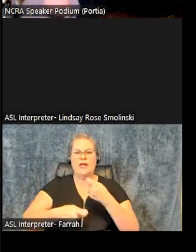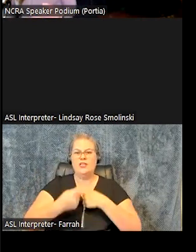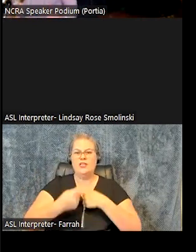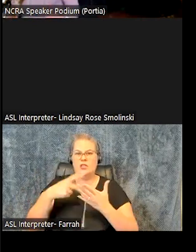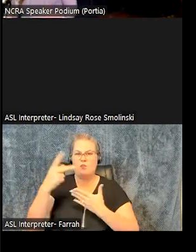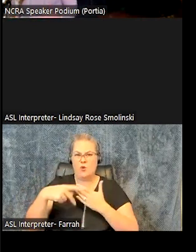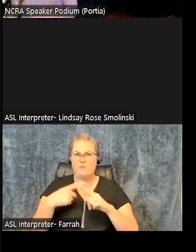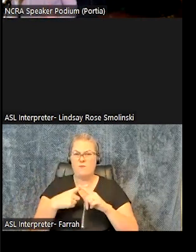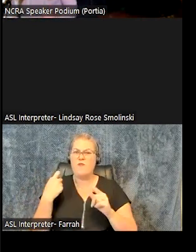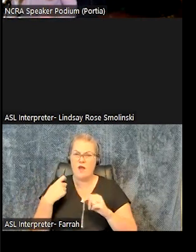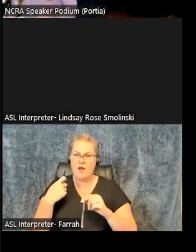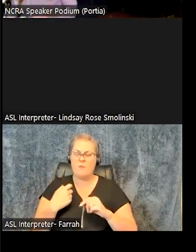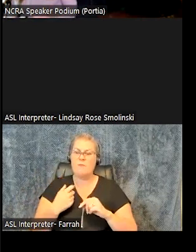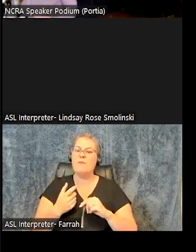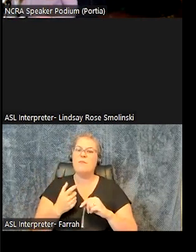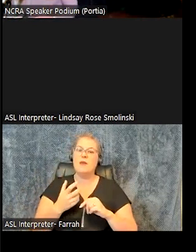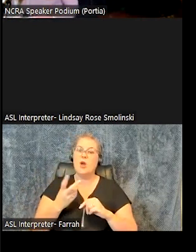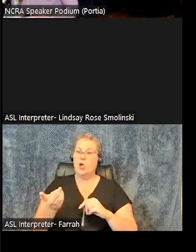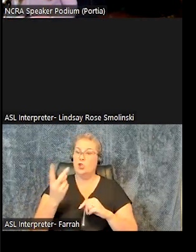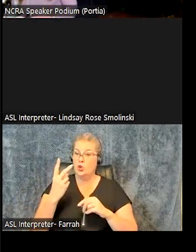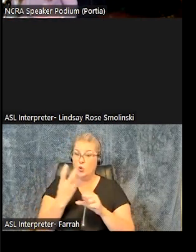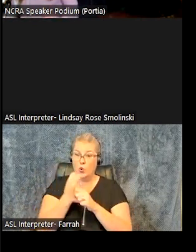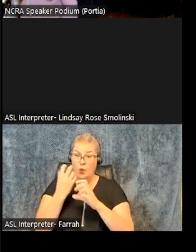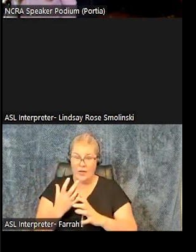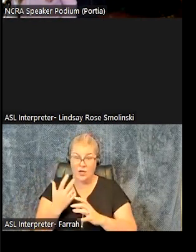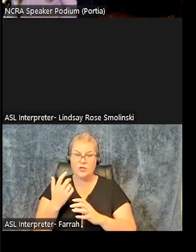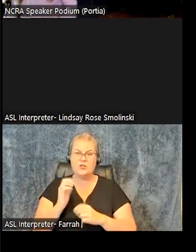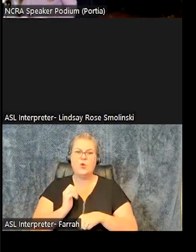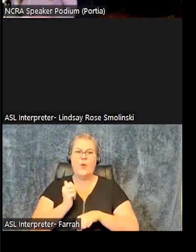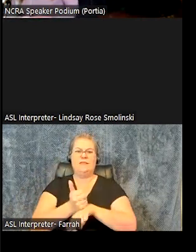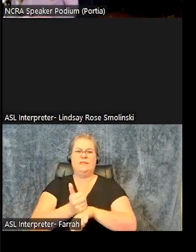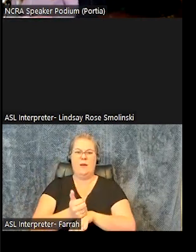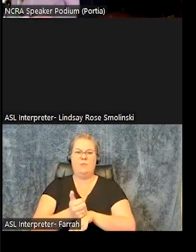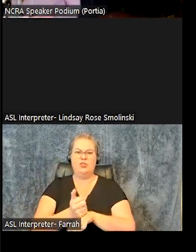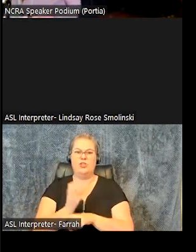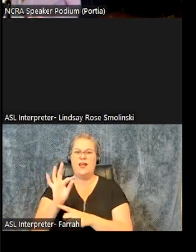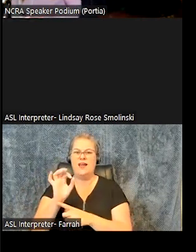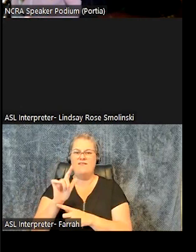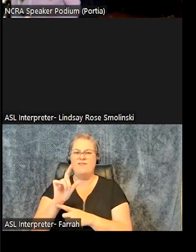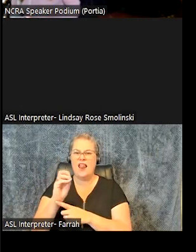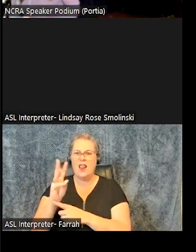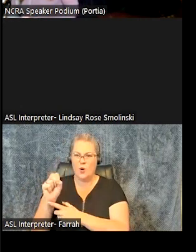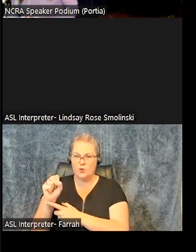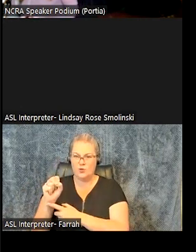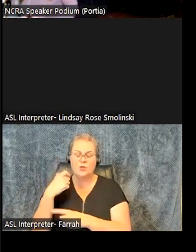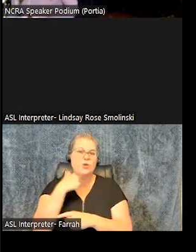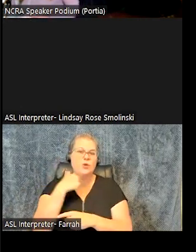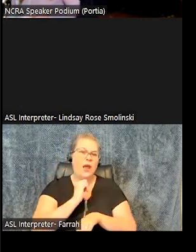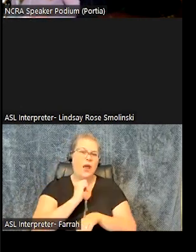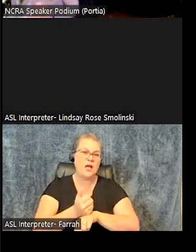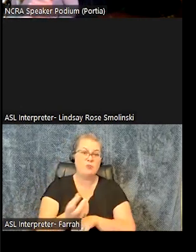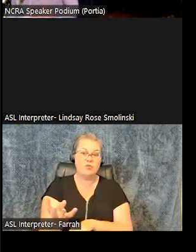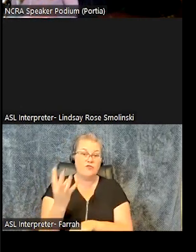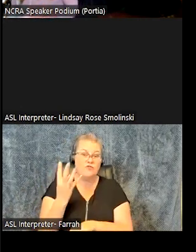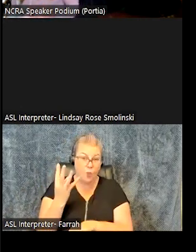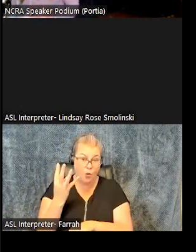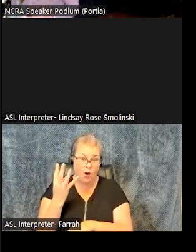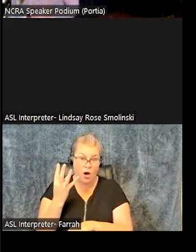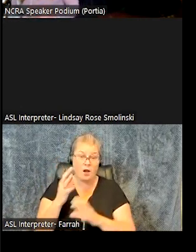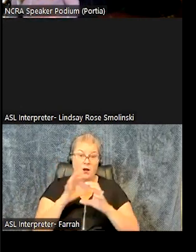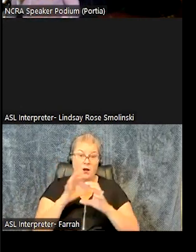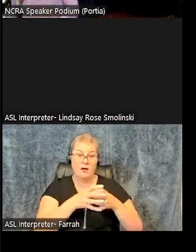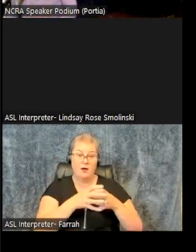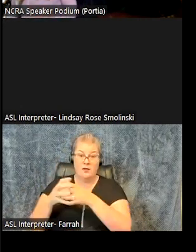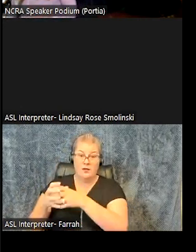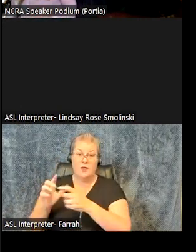from receiving 2 winners to establishing fellows. So we pick 4 innovation fellows and provide them with